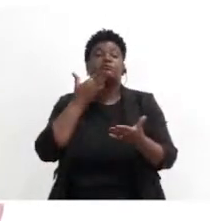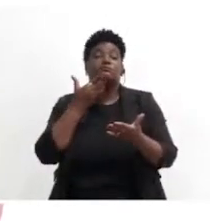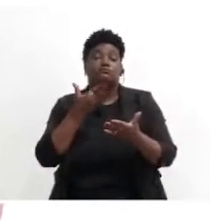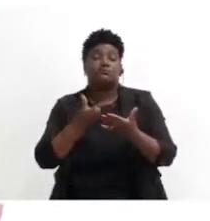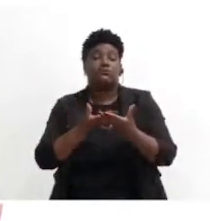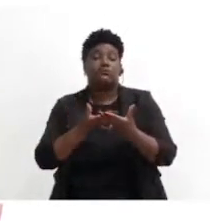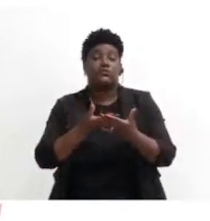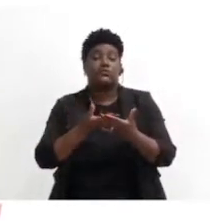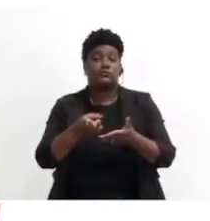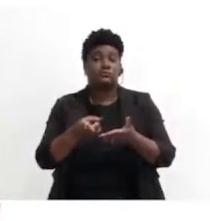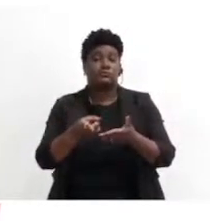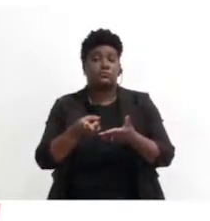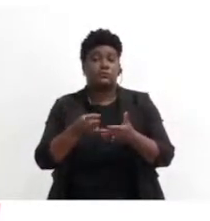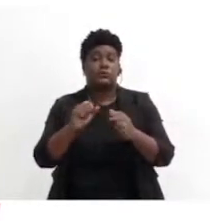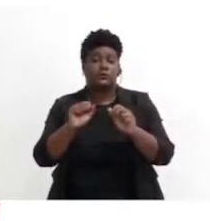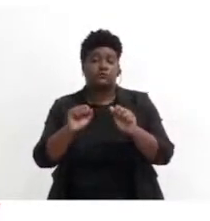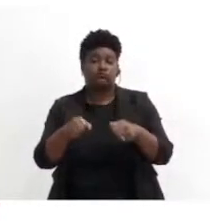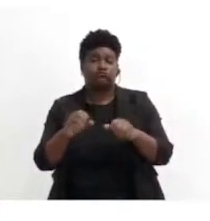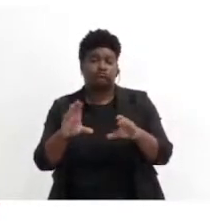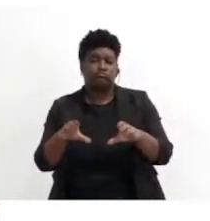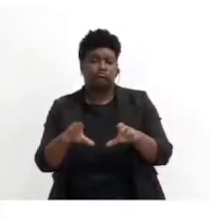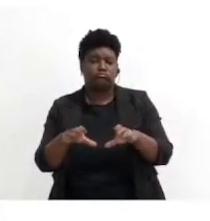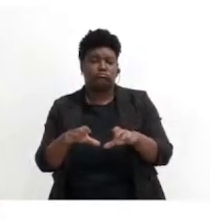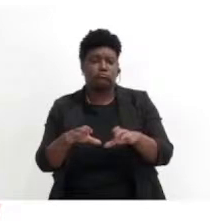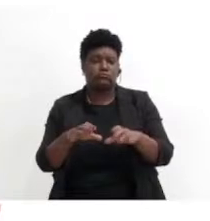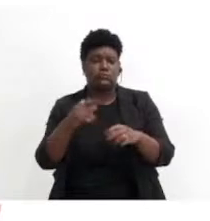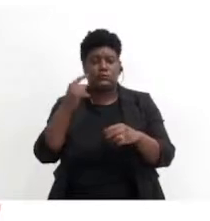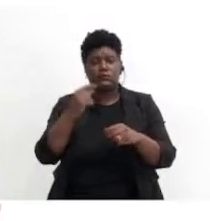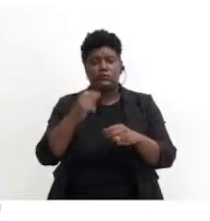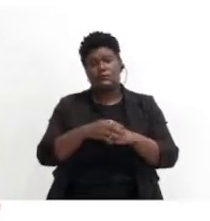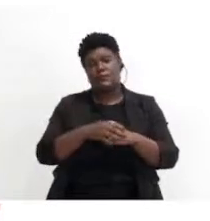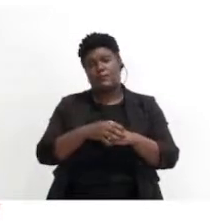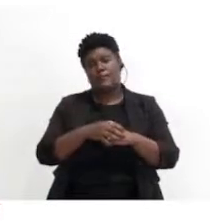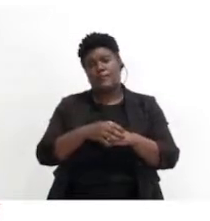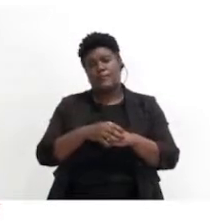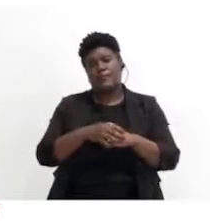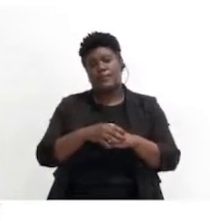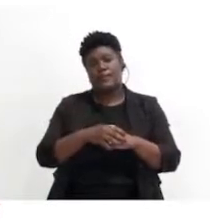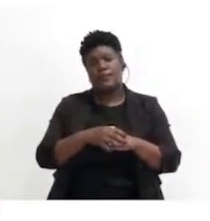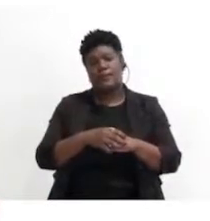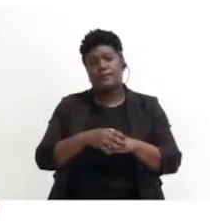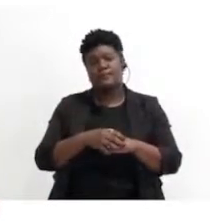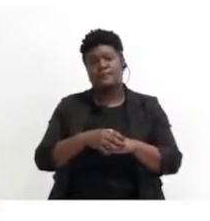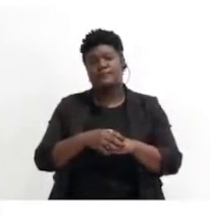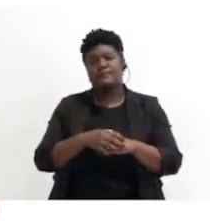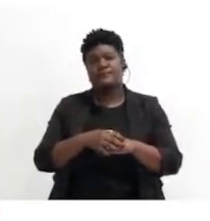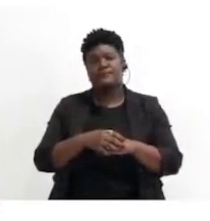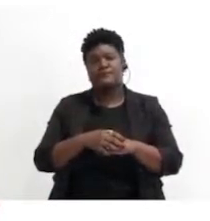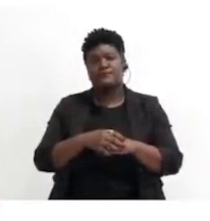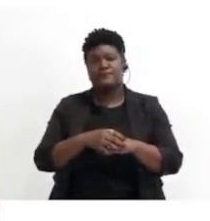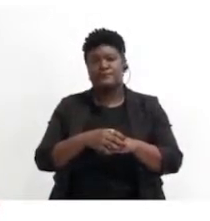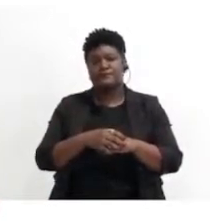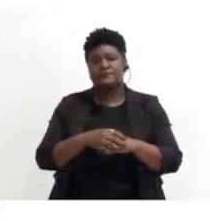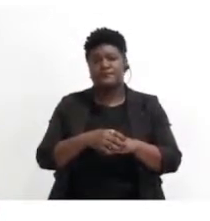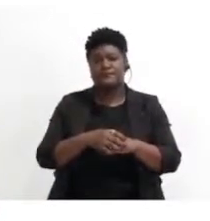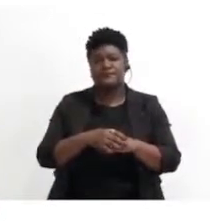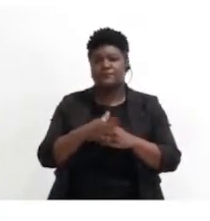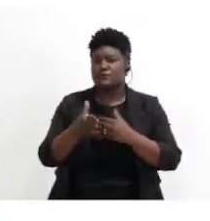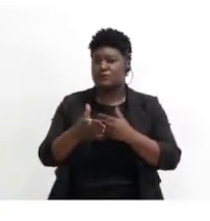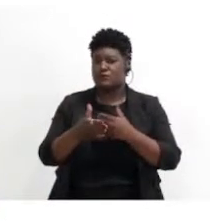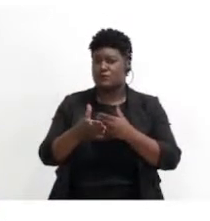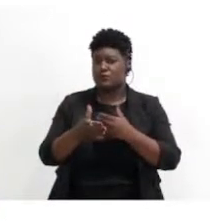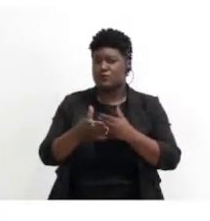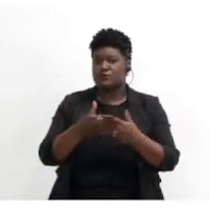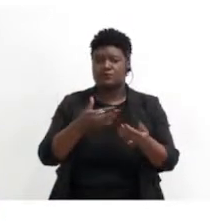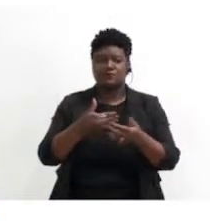be done at the scale and the density of whatever the interconnect layer is you have on the wafers. So